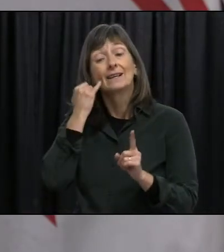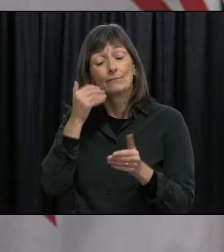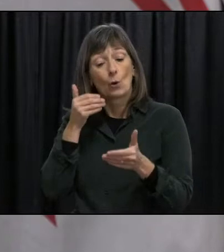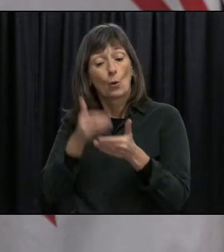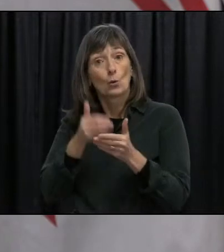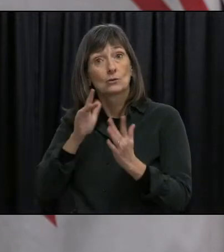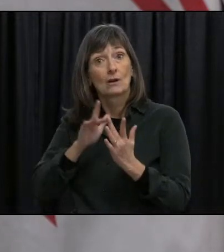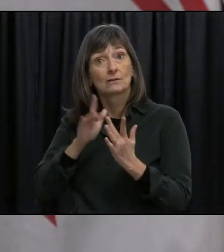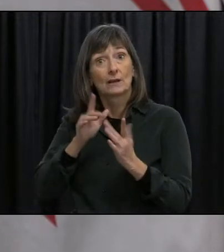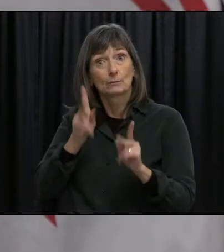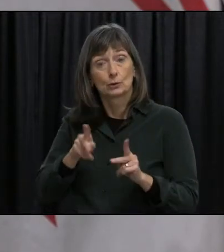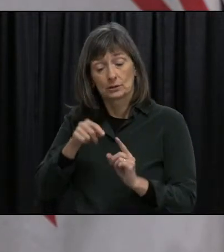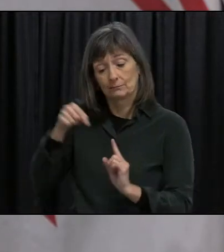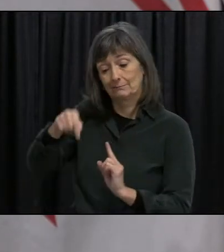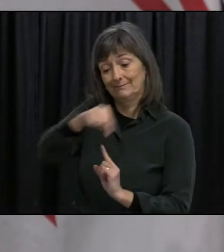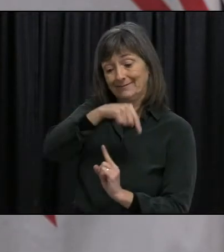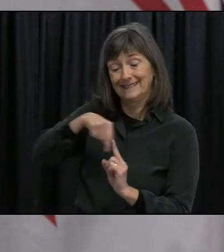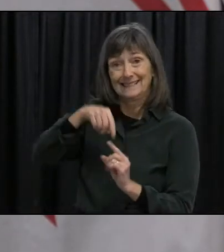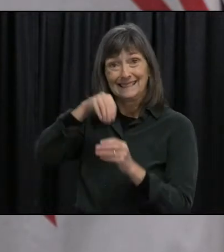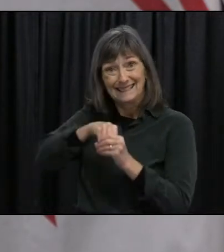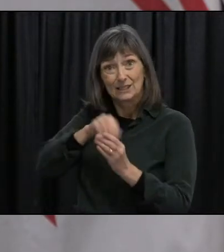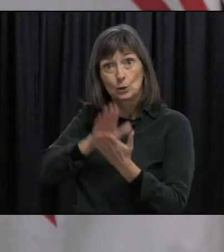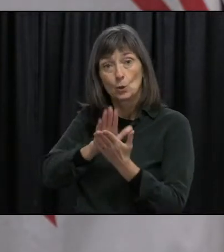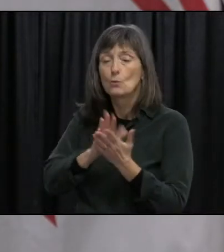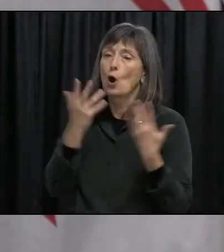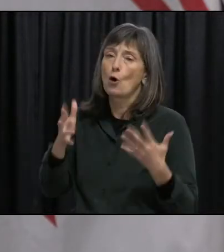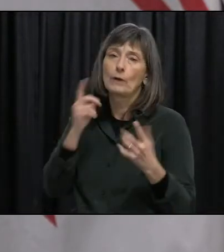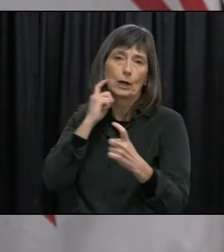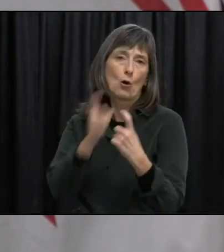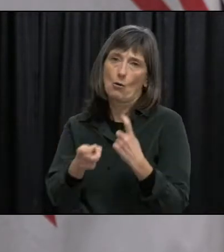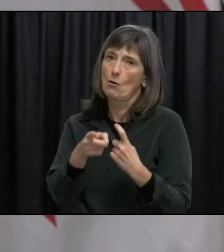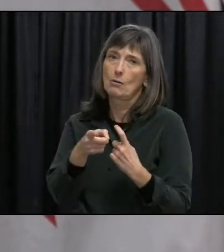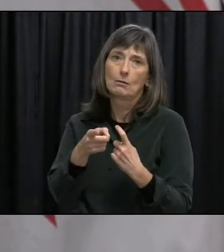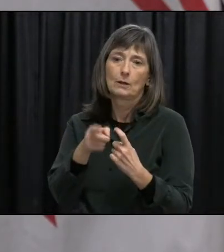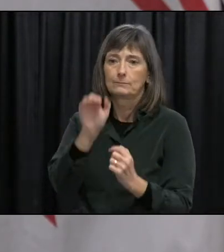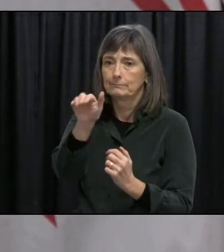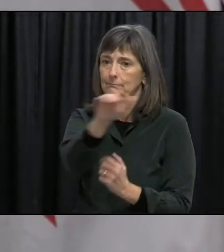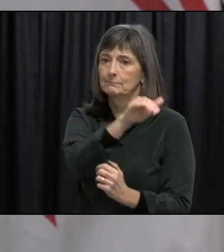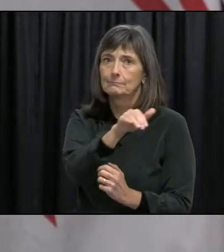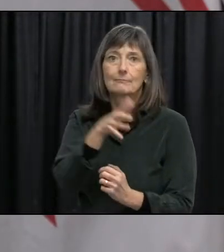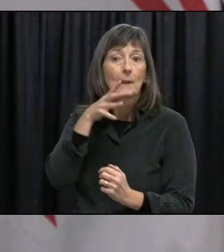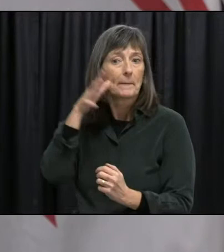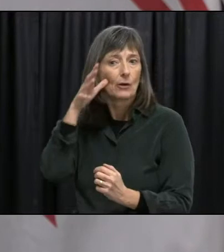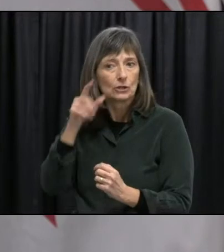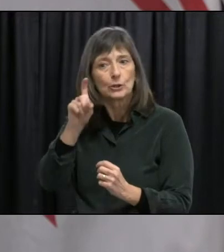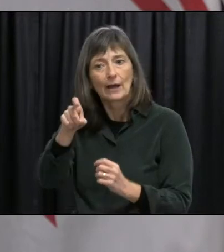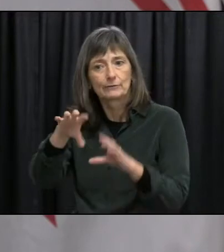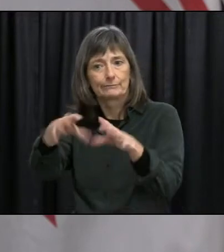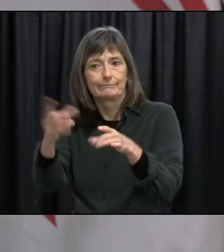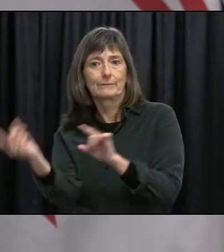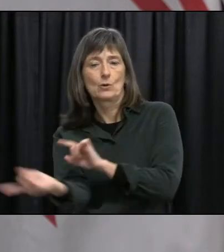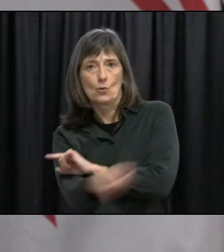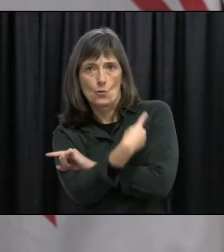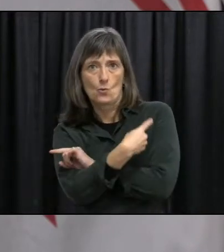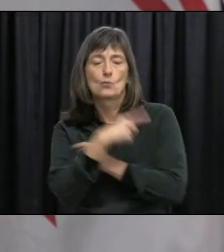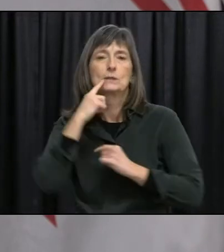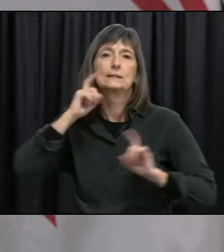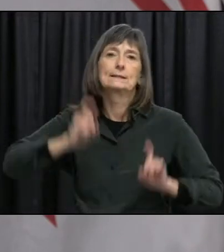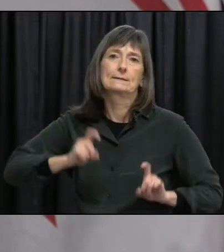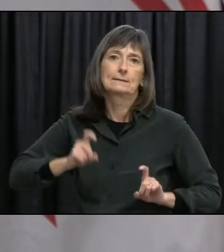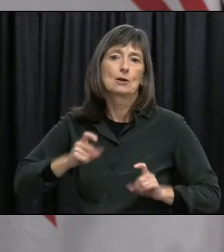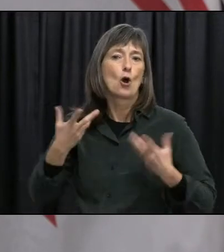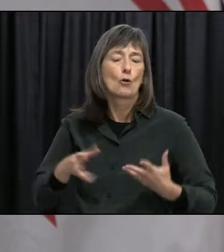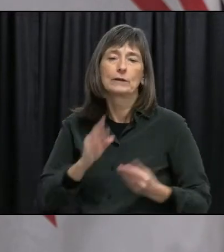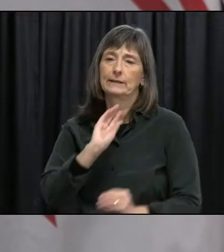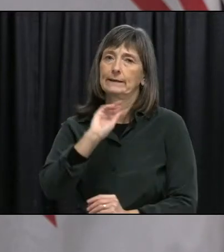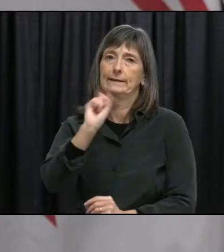close contact in the school has been notified by public health staff about an appointment time for a